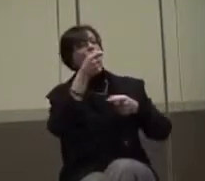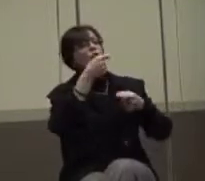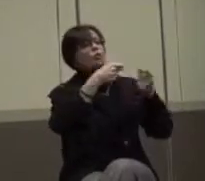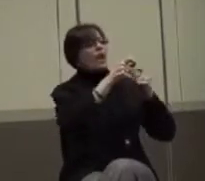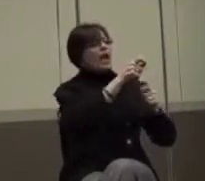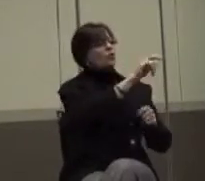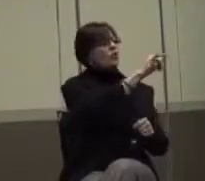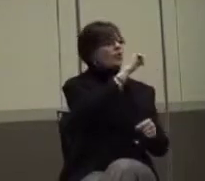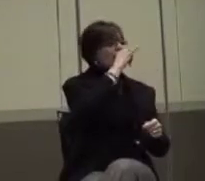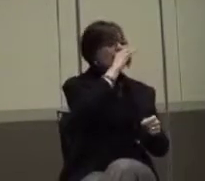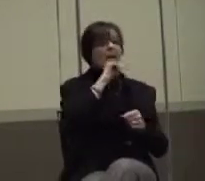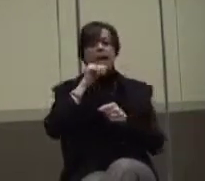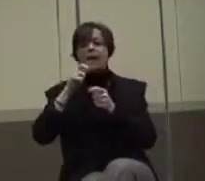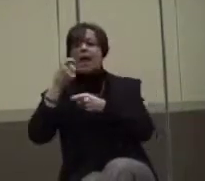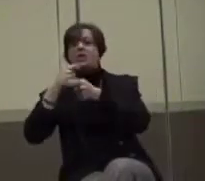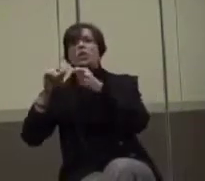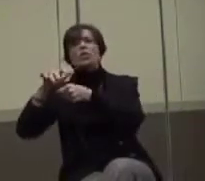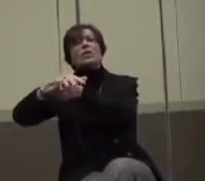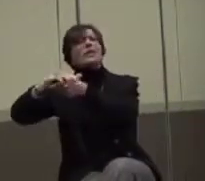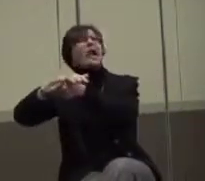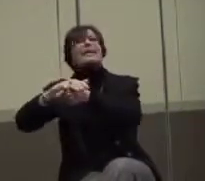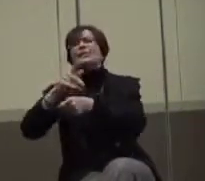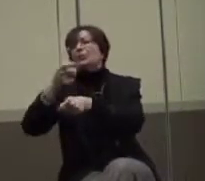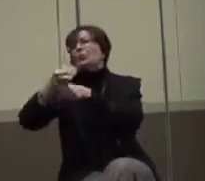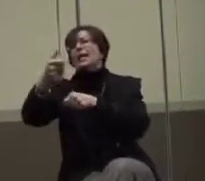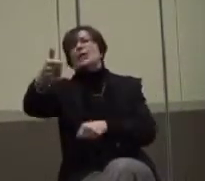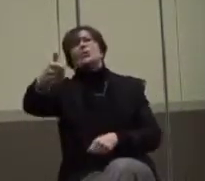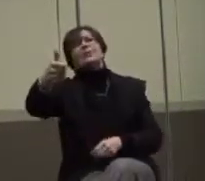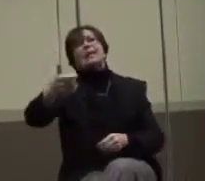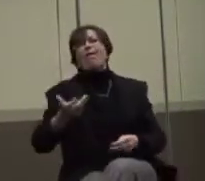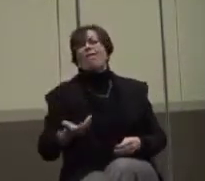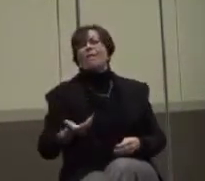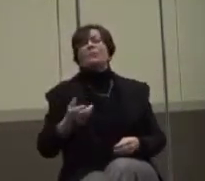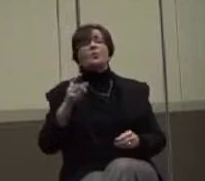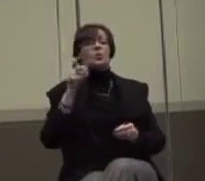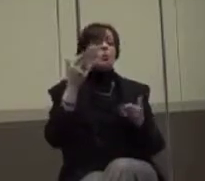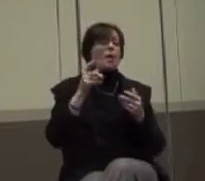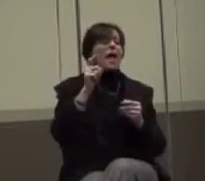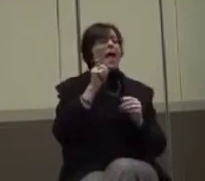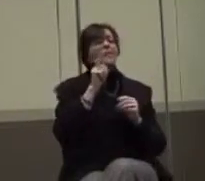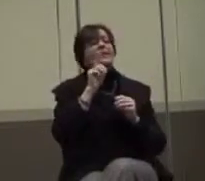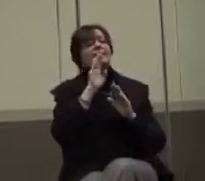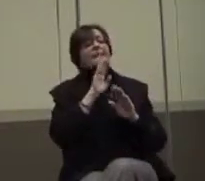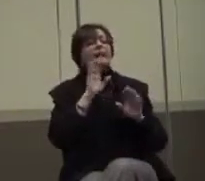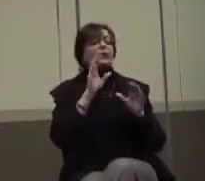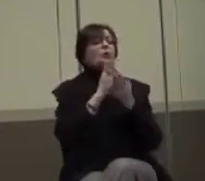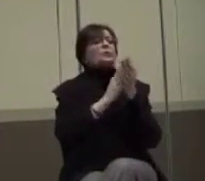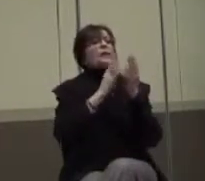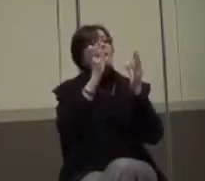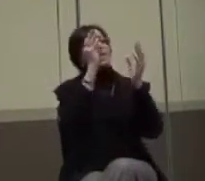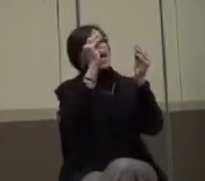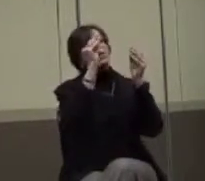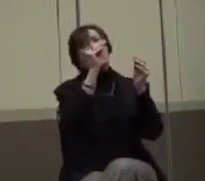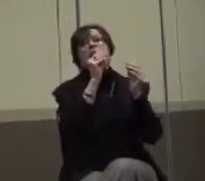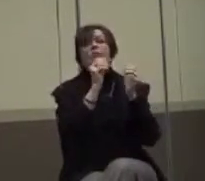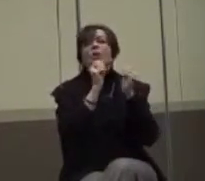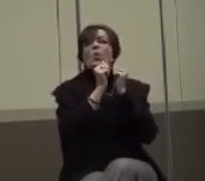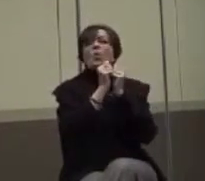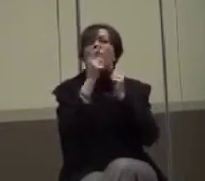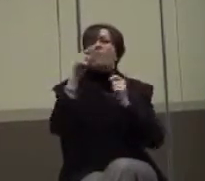you're kidding yourself. So you may have to be subtly doing some education of the administration, that's not going to